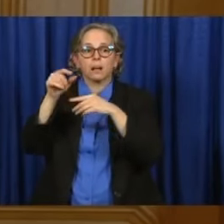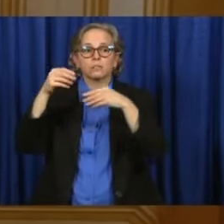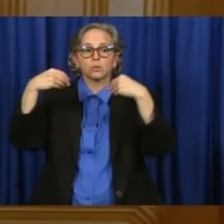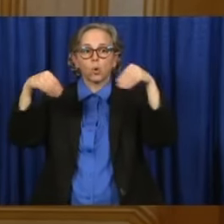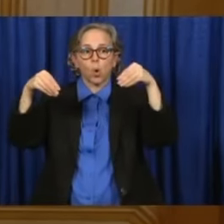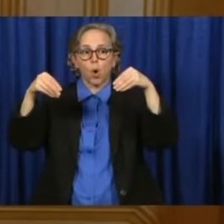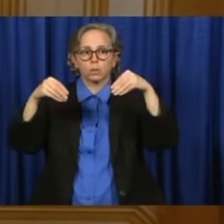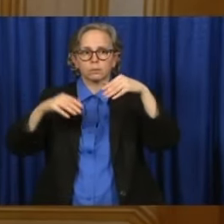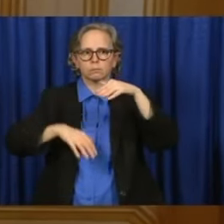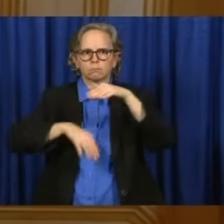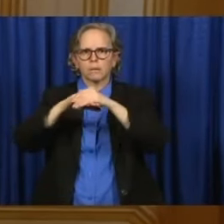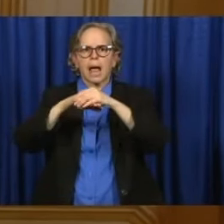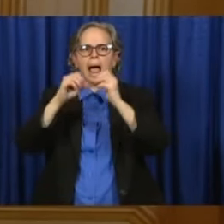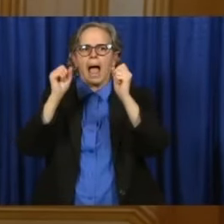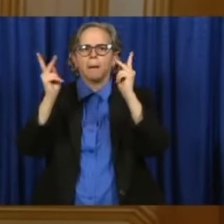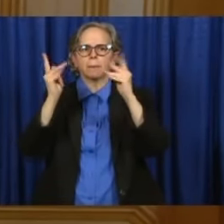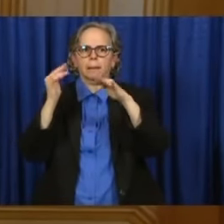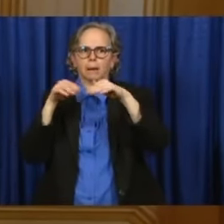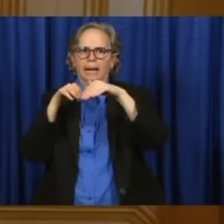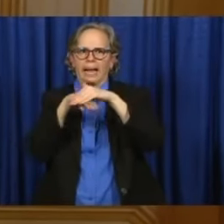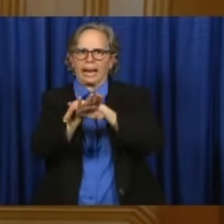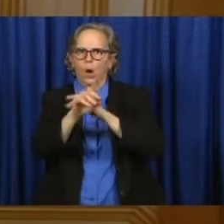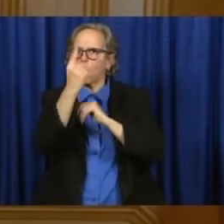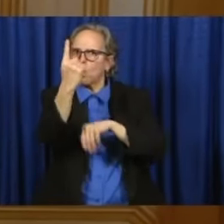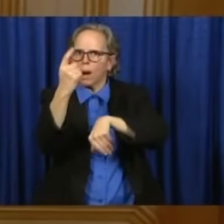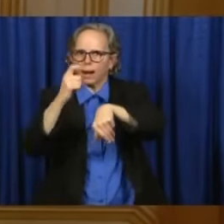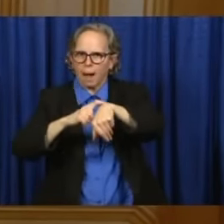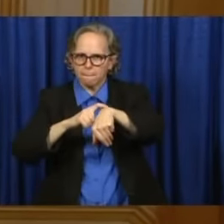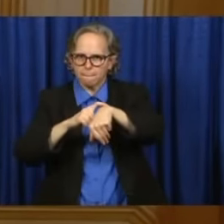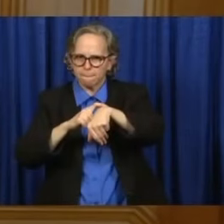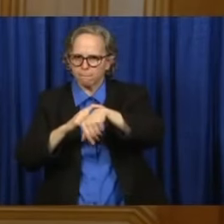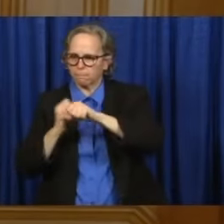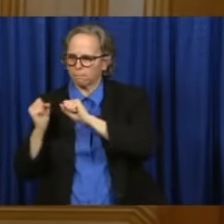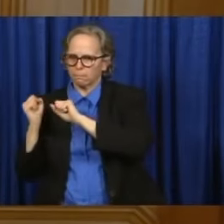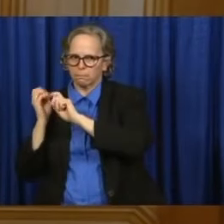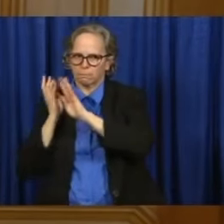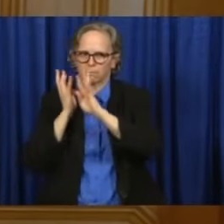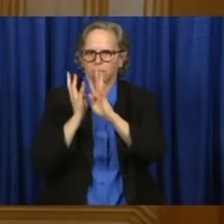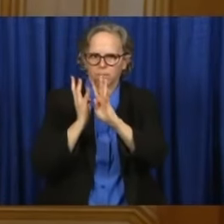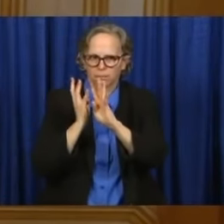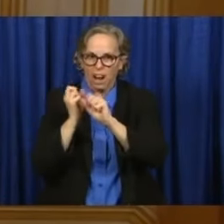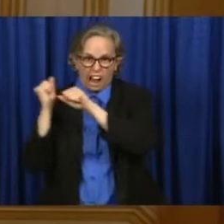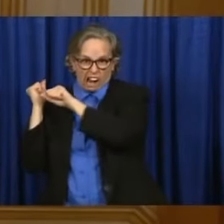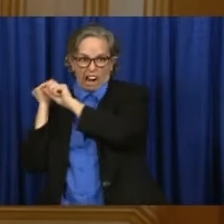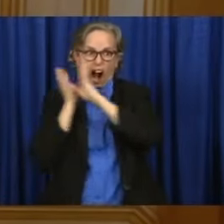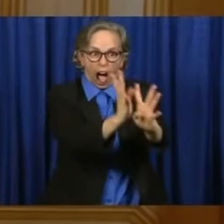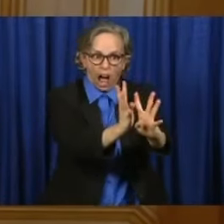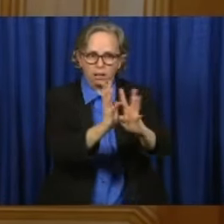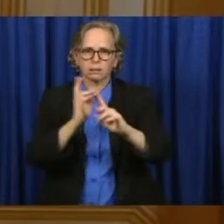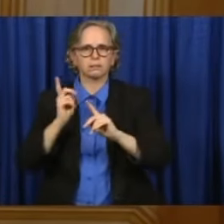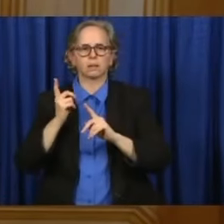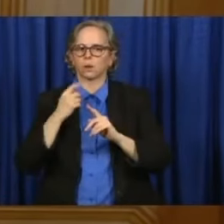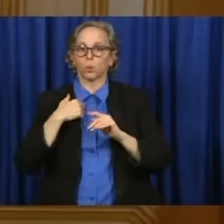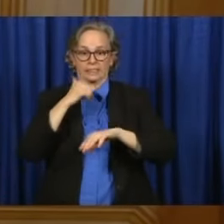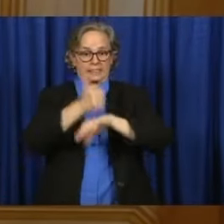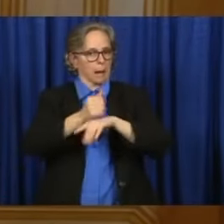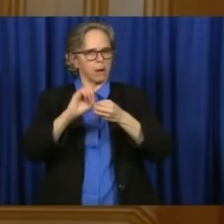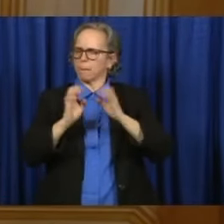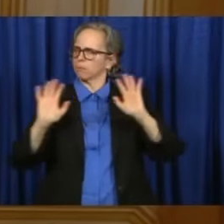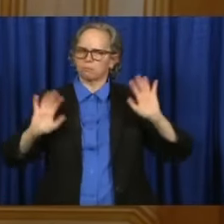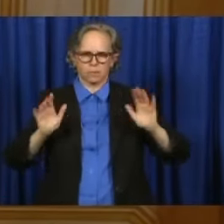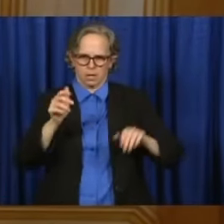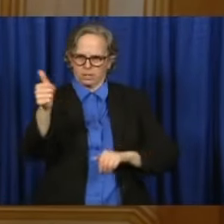should be in that business at one time. We're not telling them what number to set. But because